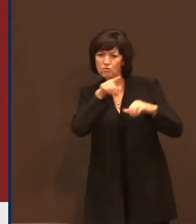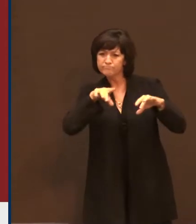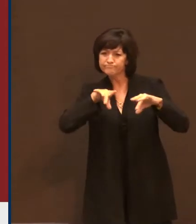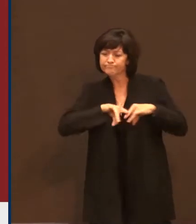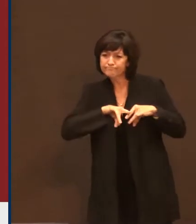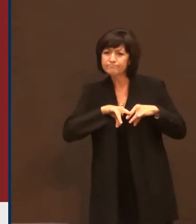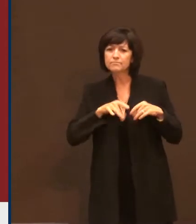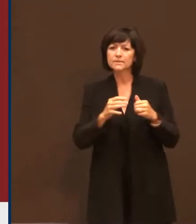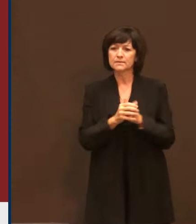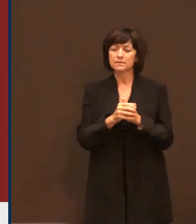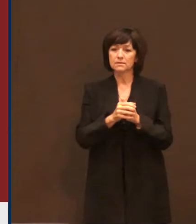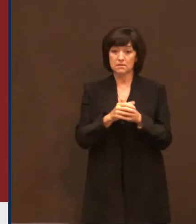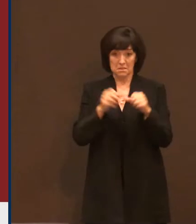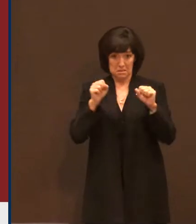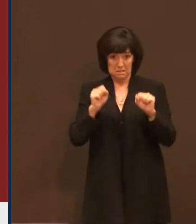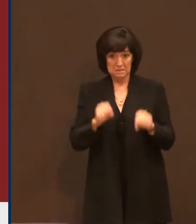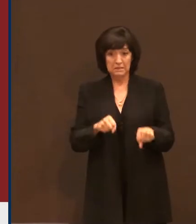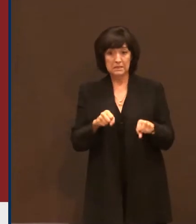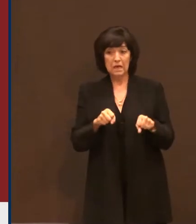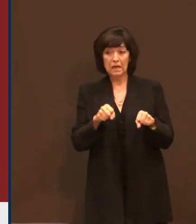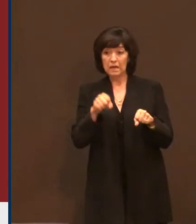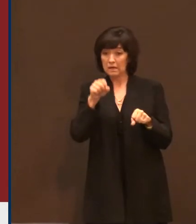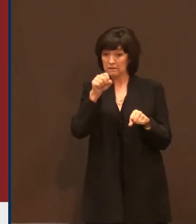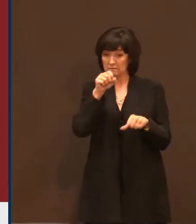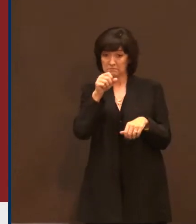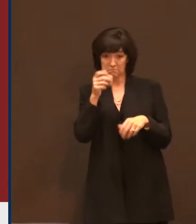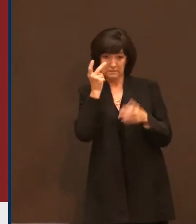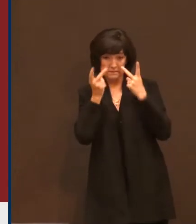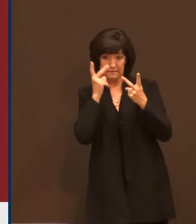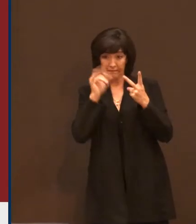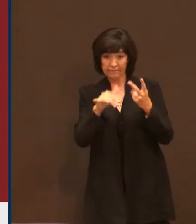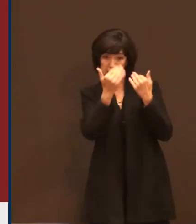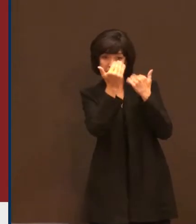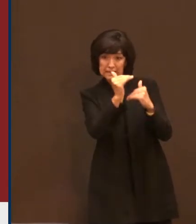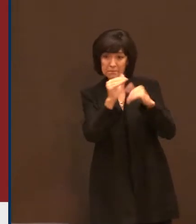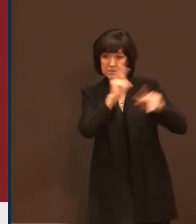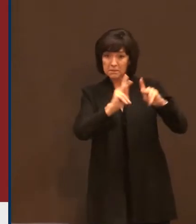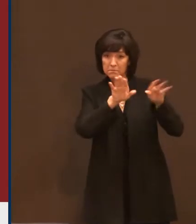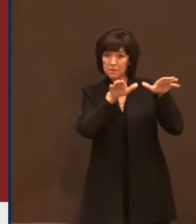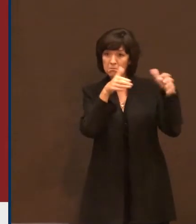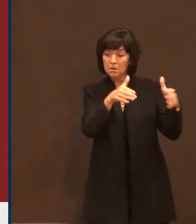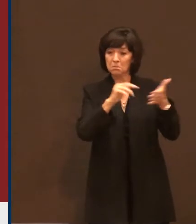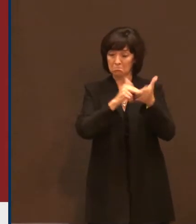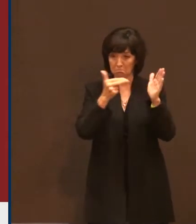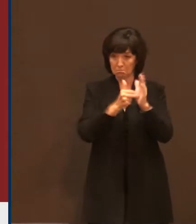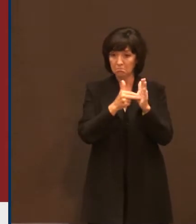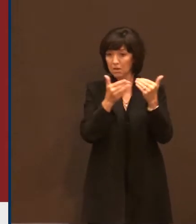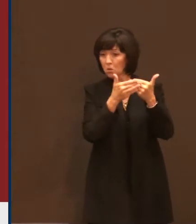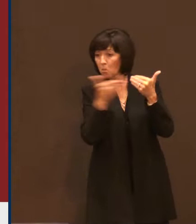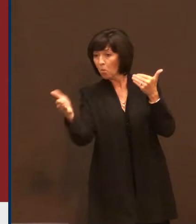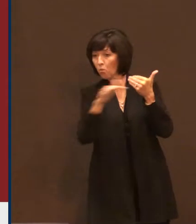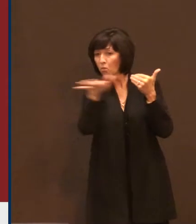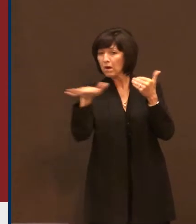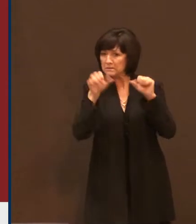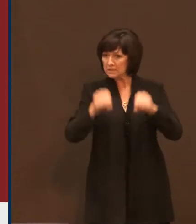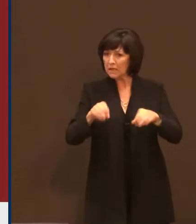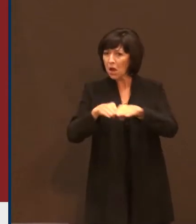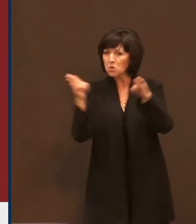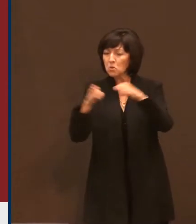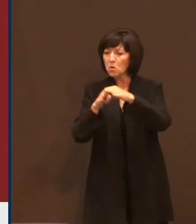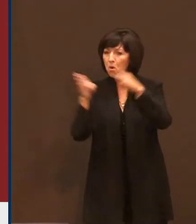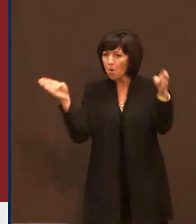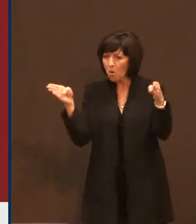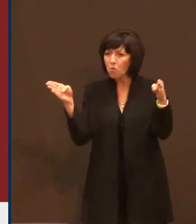and whether to allow certain kinds of gatherings, and just to provide the kind of information that's necessary and helpful in making those